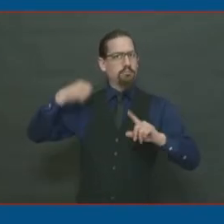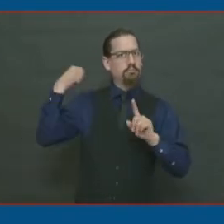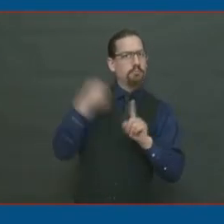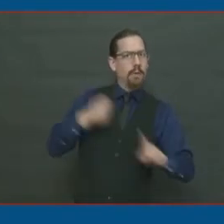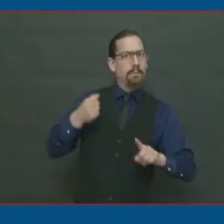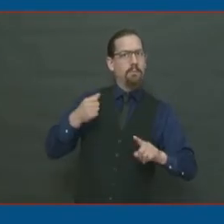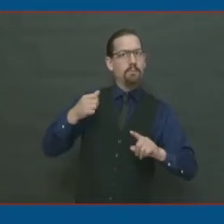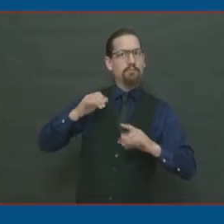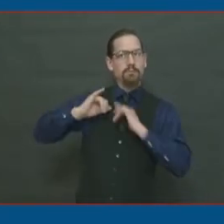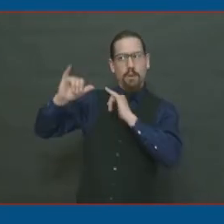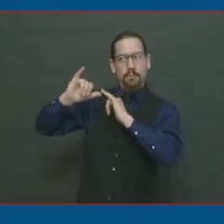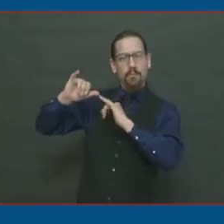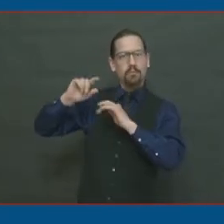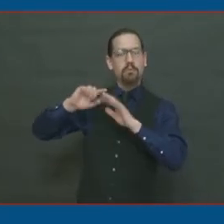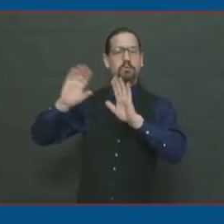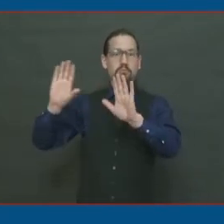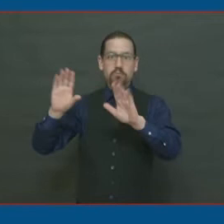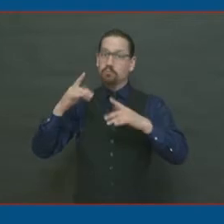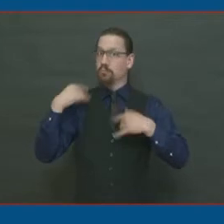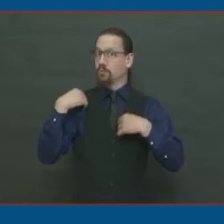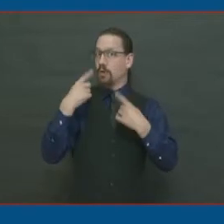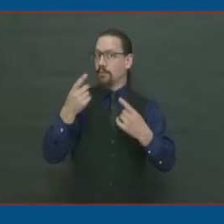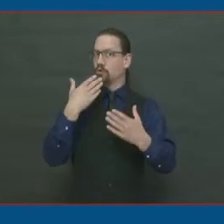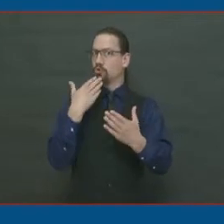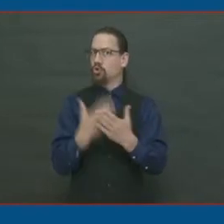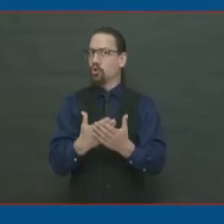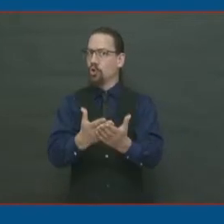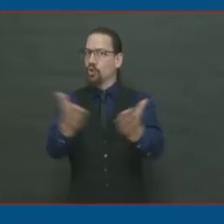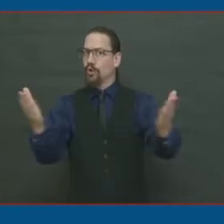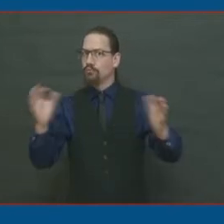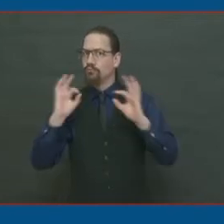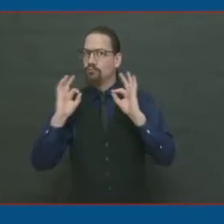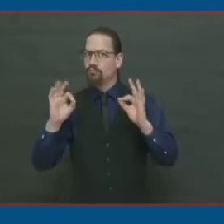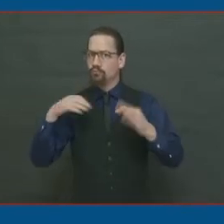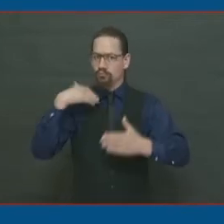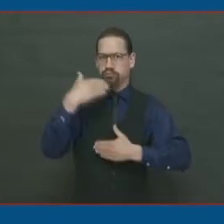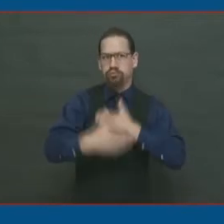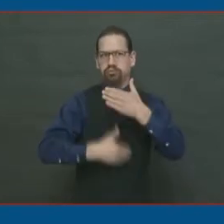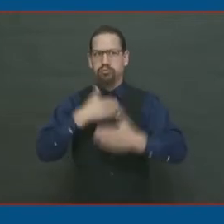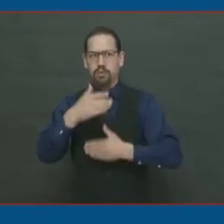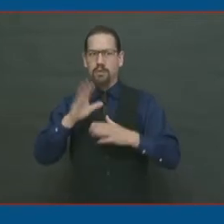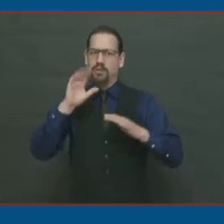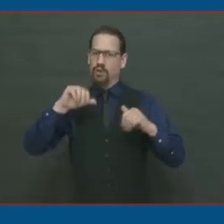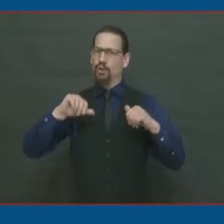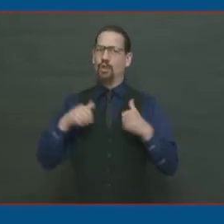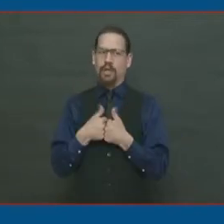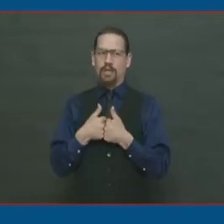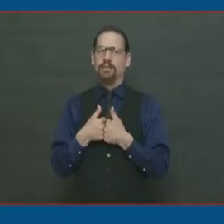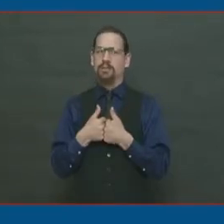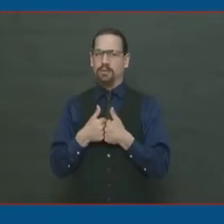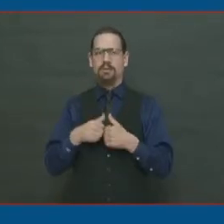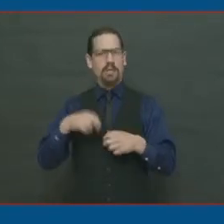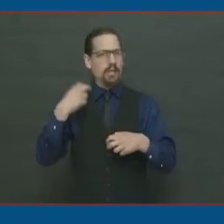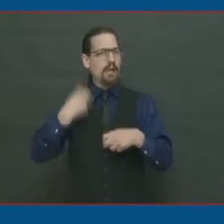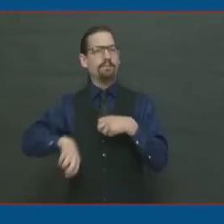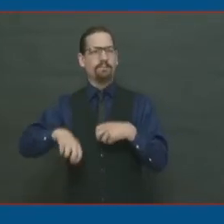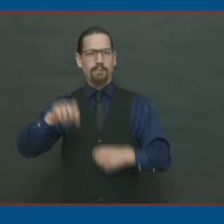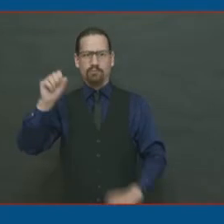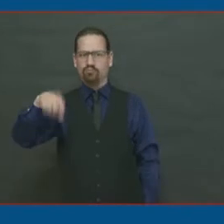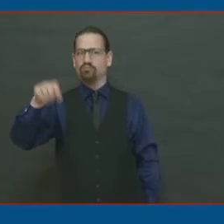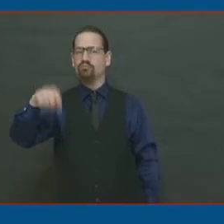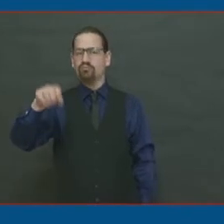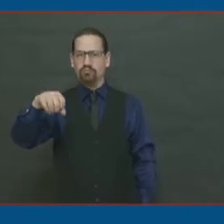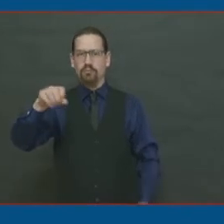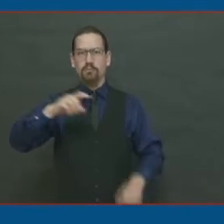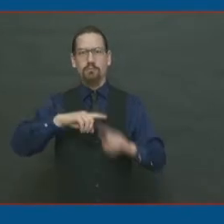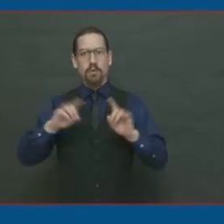months. Our lives have been utterly disrupted. But I hope when you look on the screen, you feel like you have